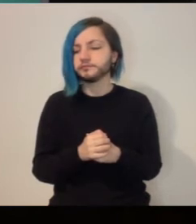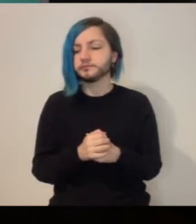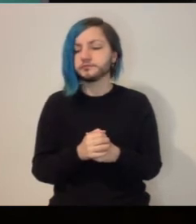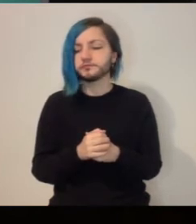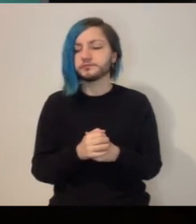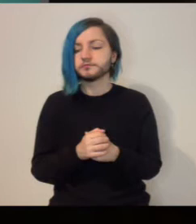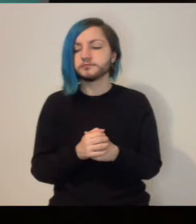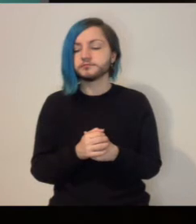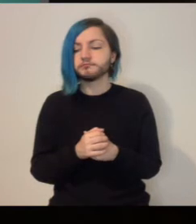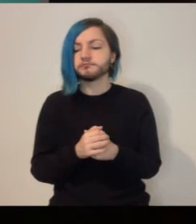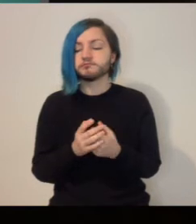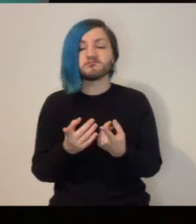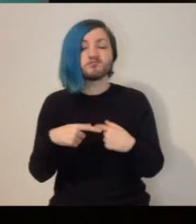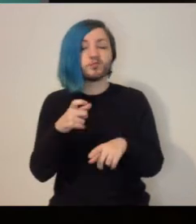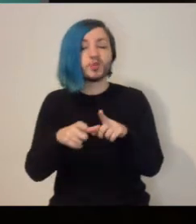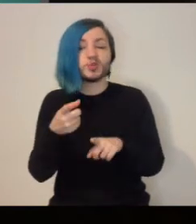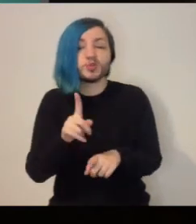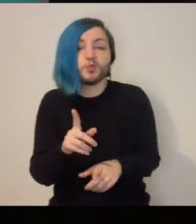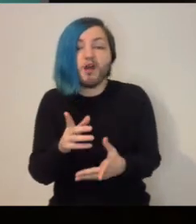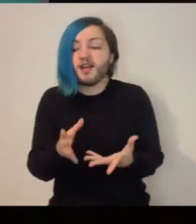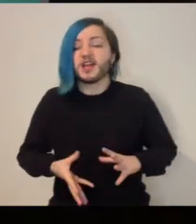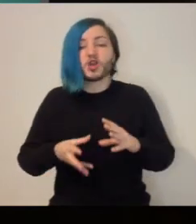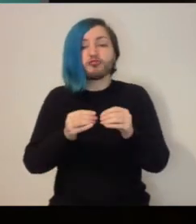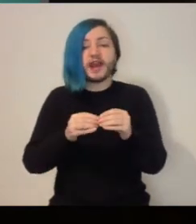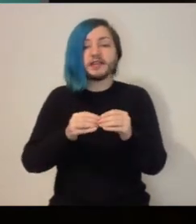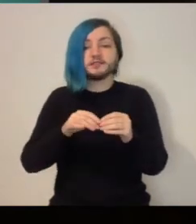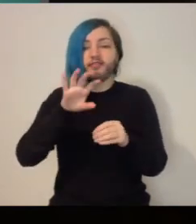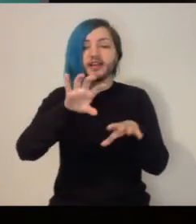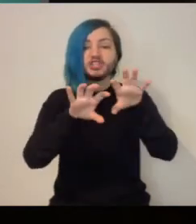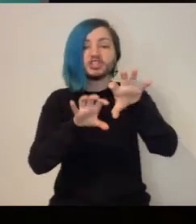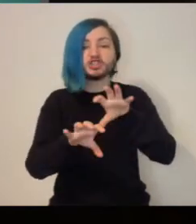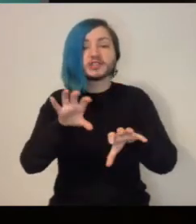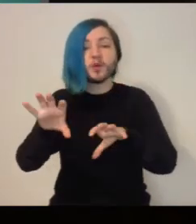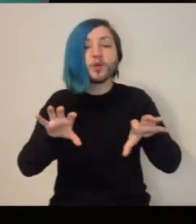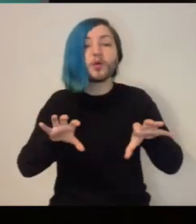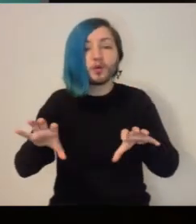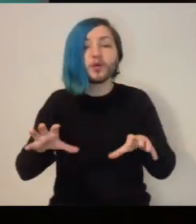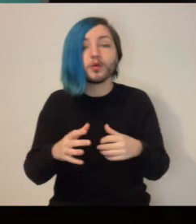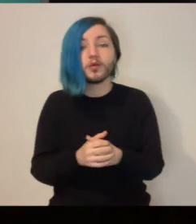And what we're doing is we're basically using it like a jigsaw. So we're filling out